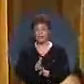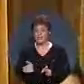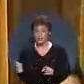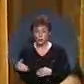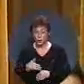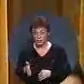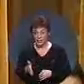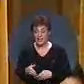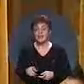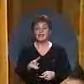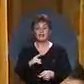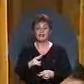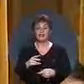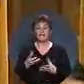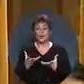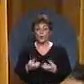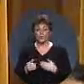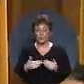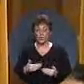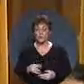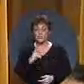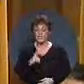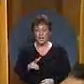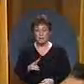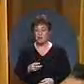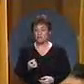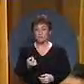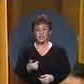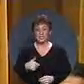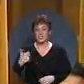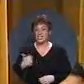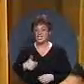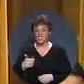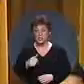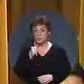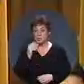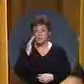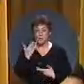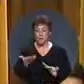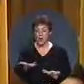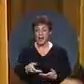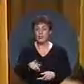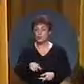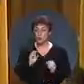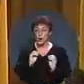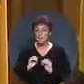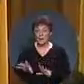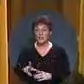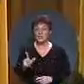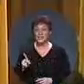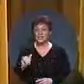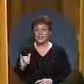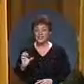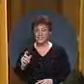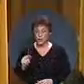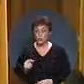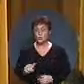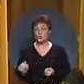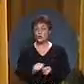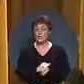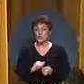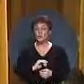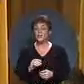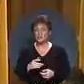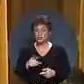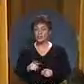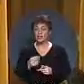disregarding democracy. It's petty, cheap, and immoral. After having abandoned Kyoto, after having ruined our international reputation,